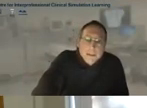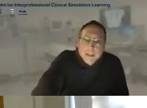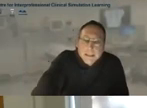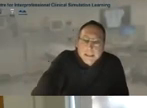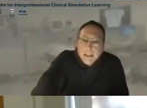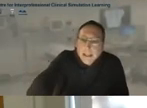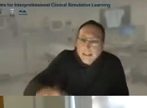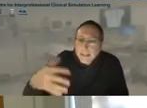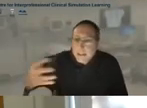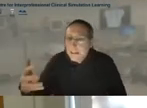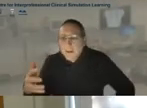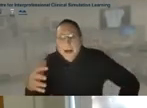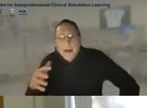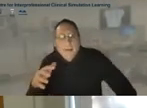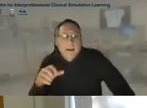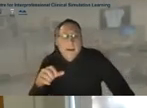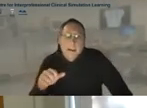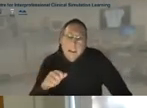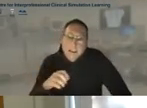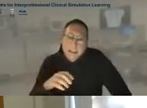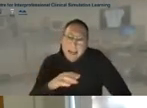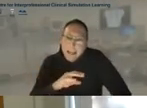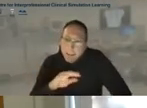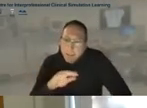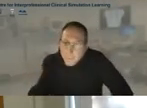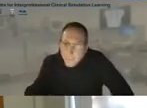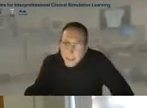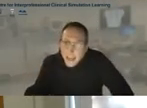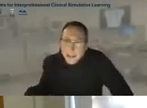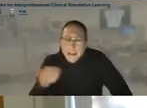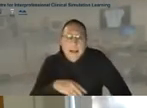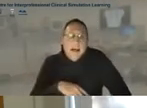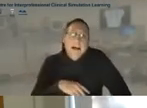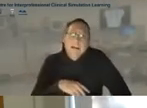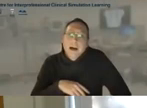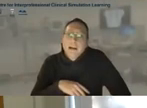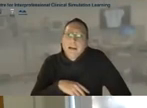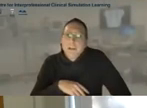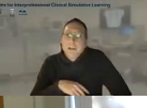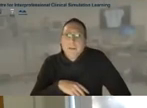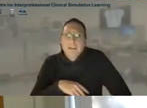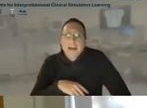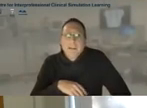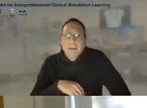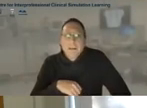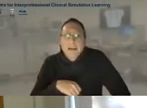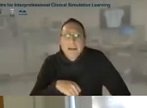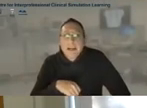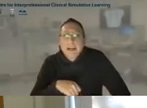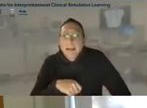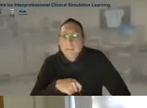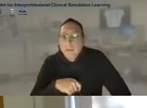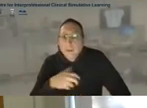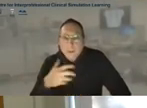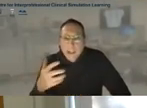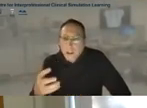as you can see, and as Daisha described, there is a case divided up into three segments